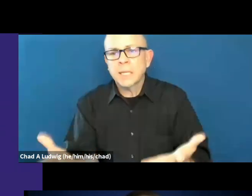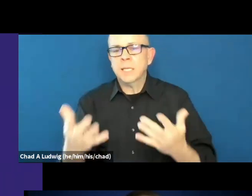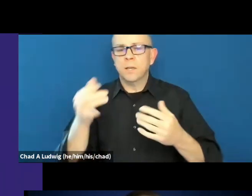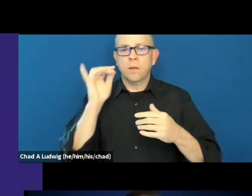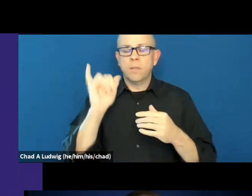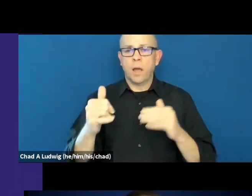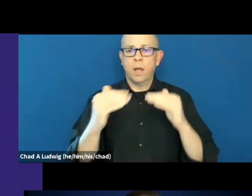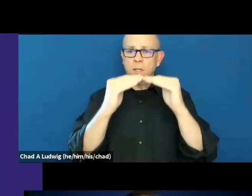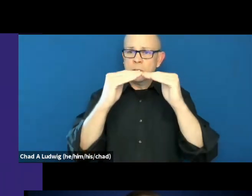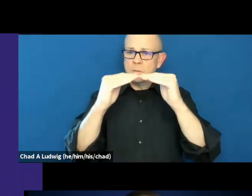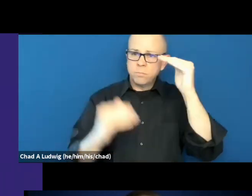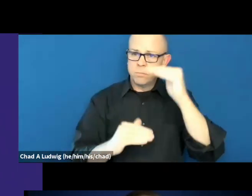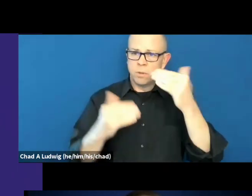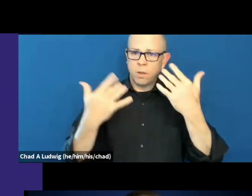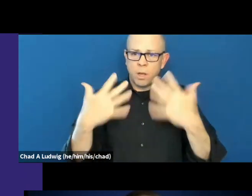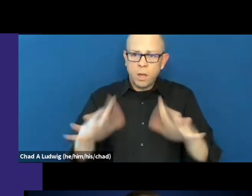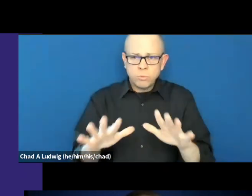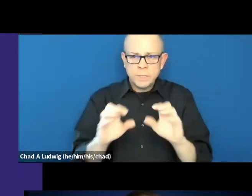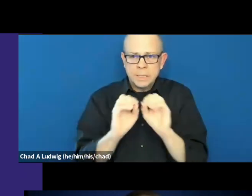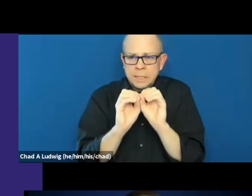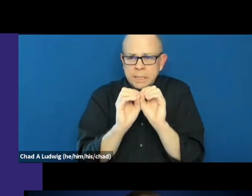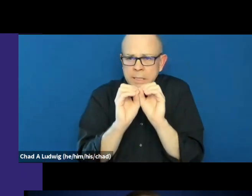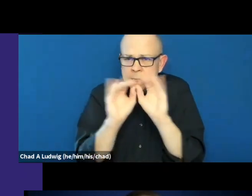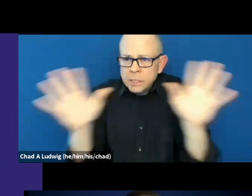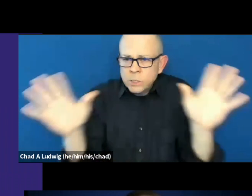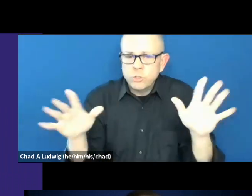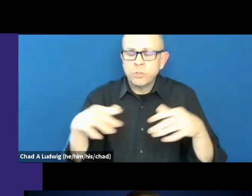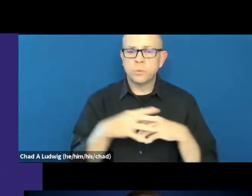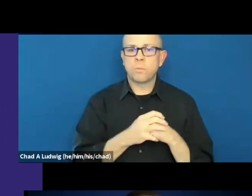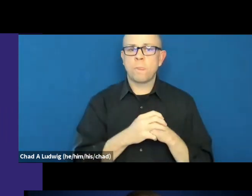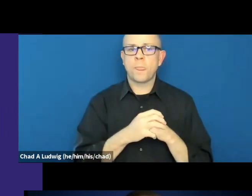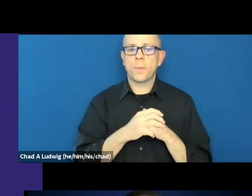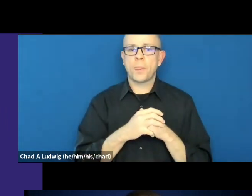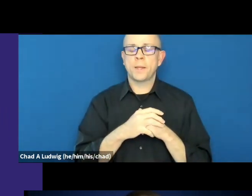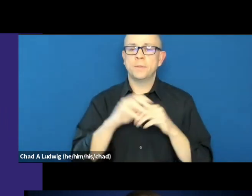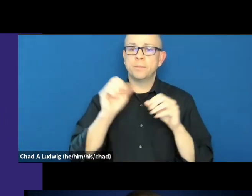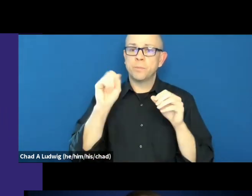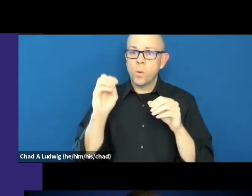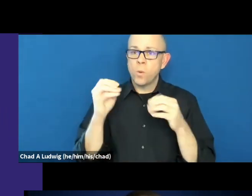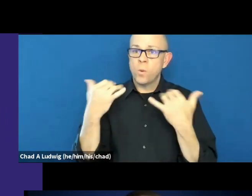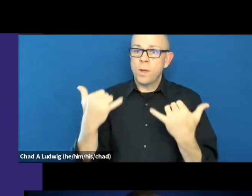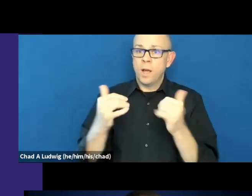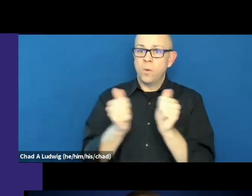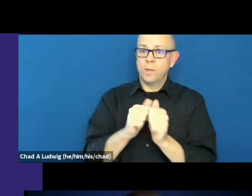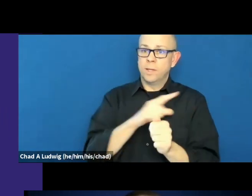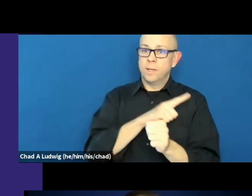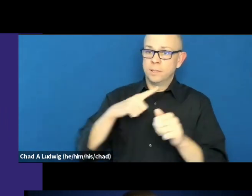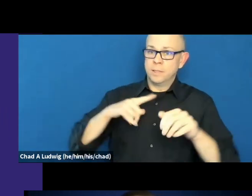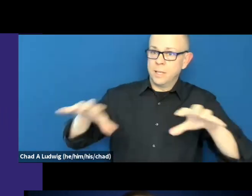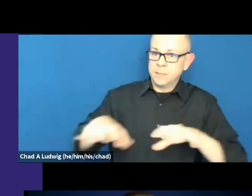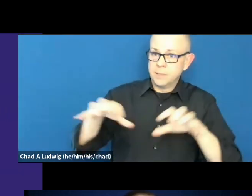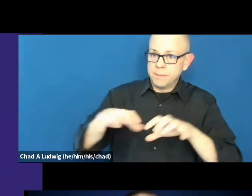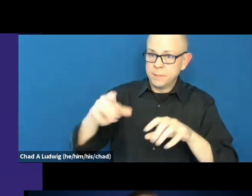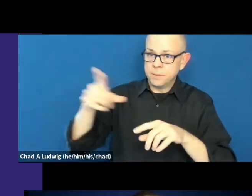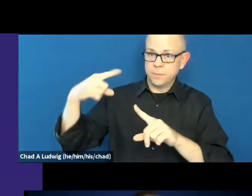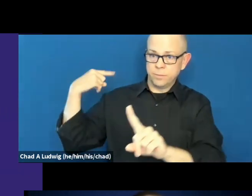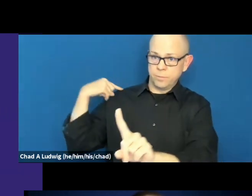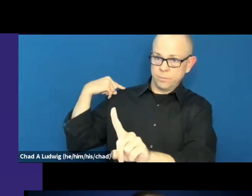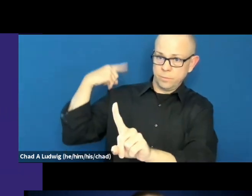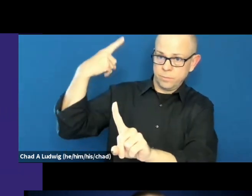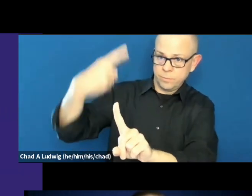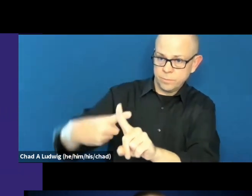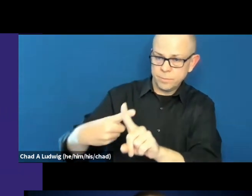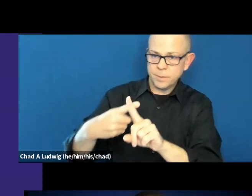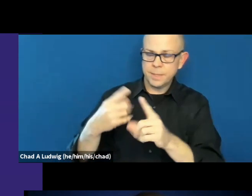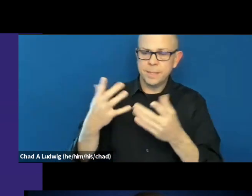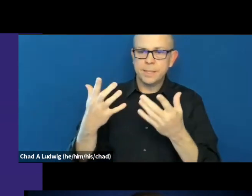things. For example, we noticed the disparities being quite marked in the different areas that are listed on the